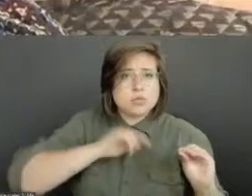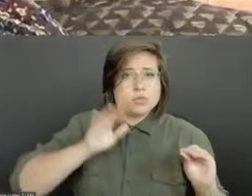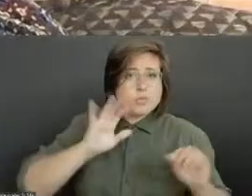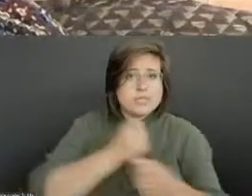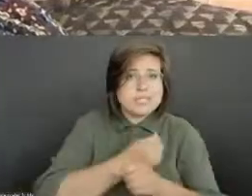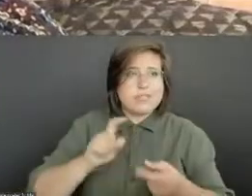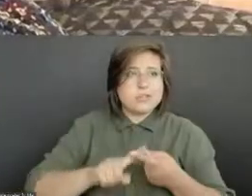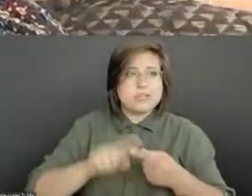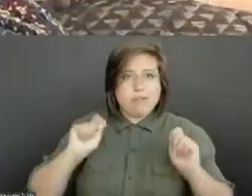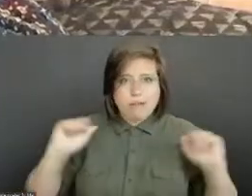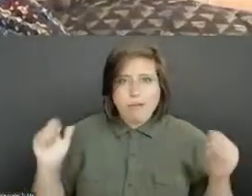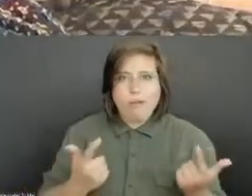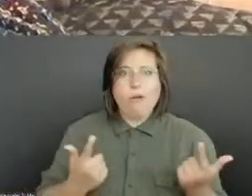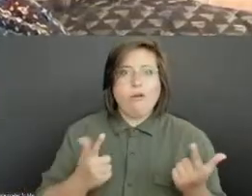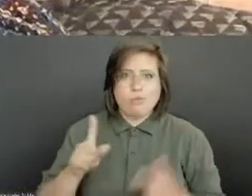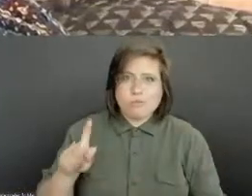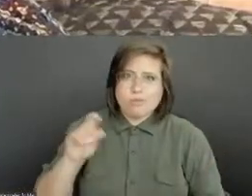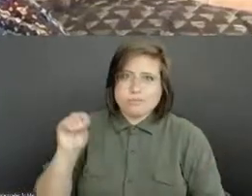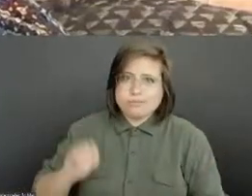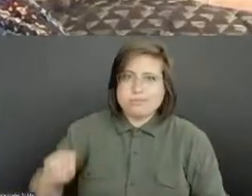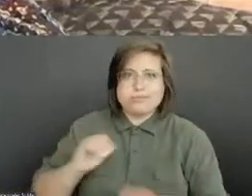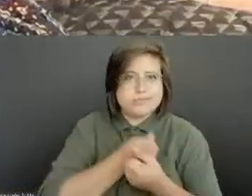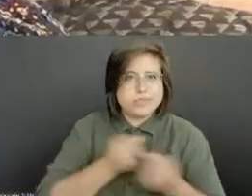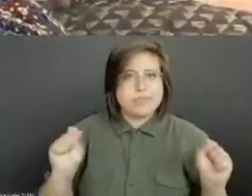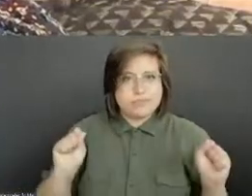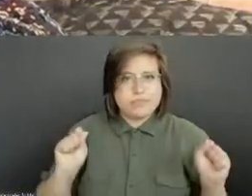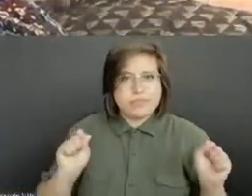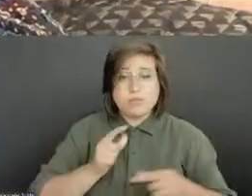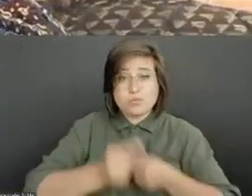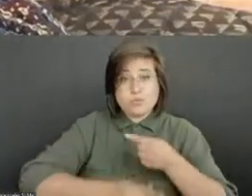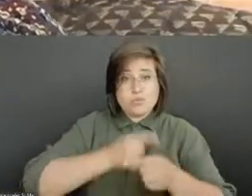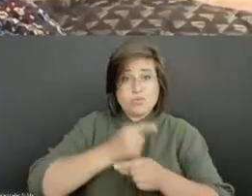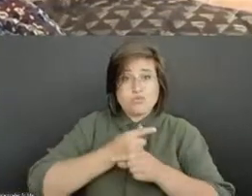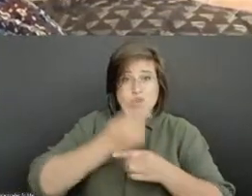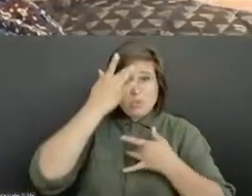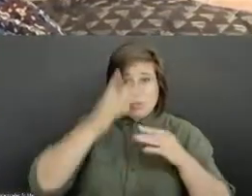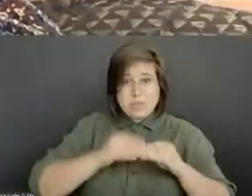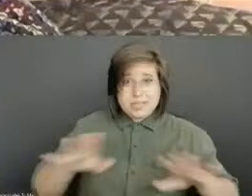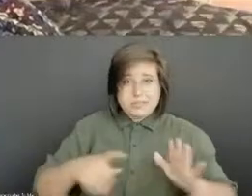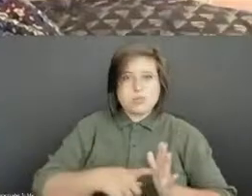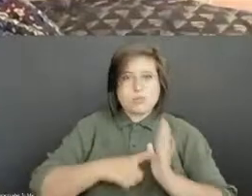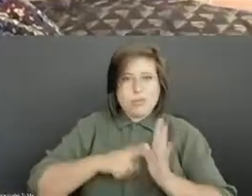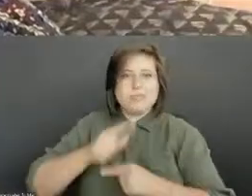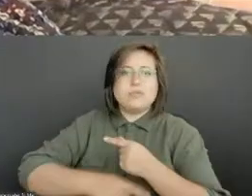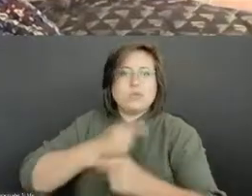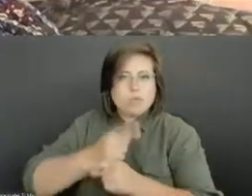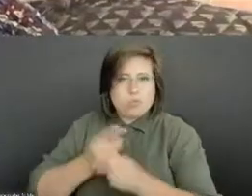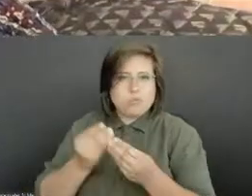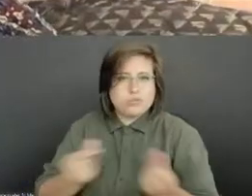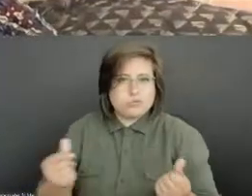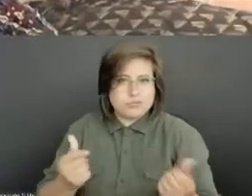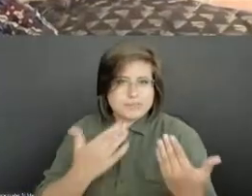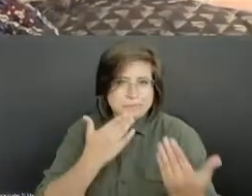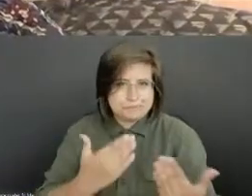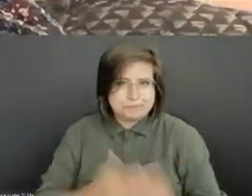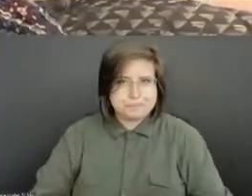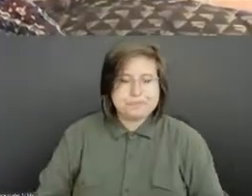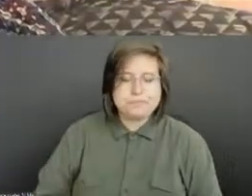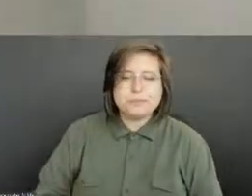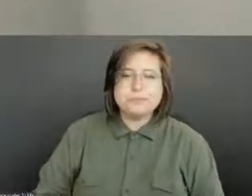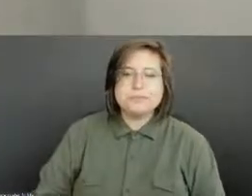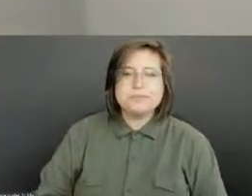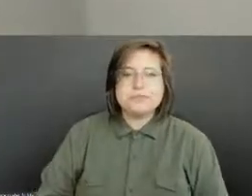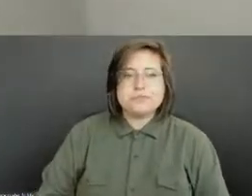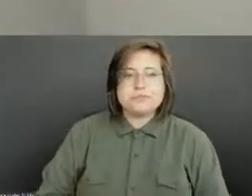of us are safe. A global pandemic requires global solutions. Thank you. Thank